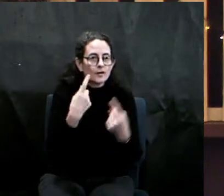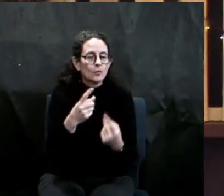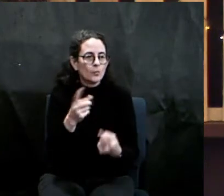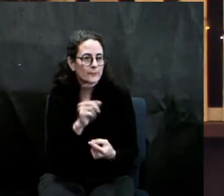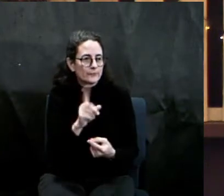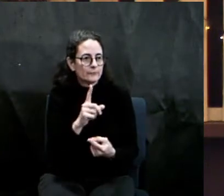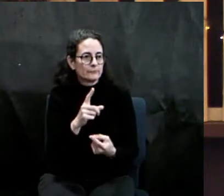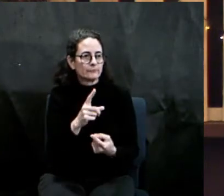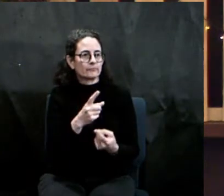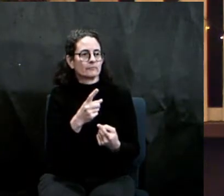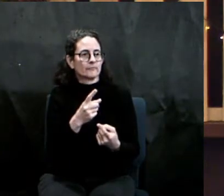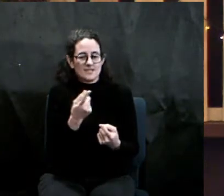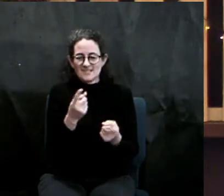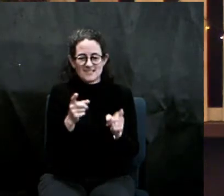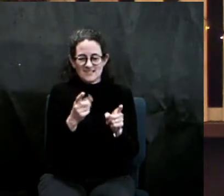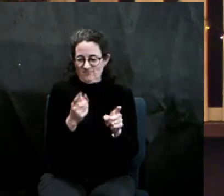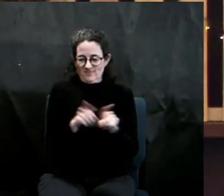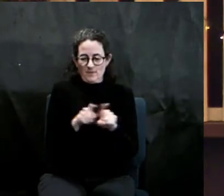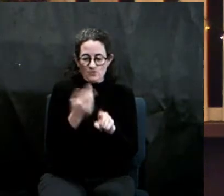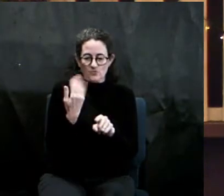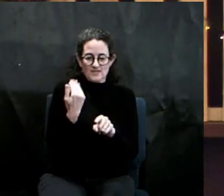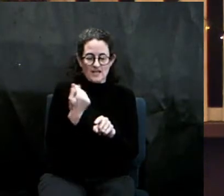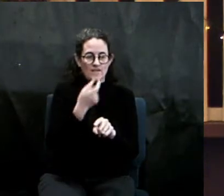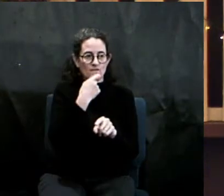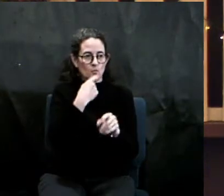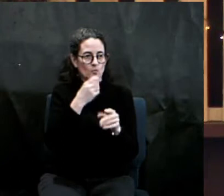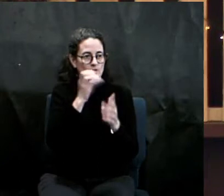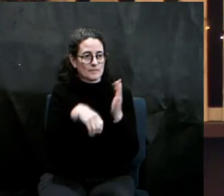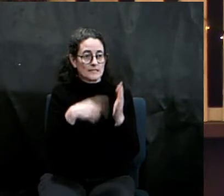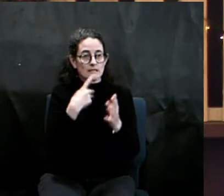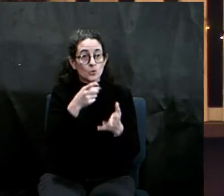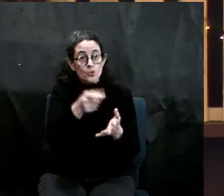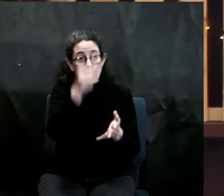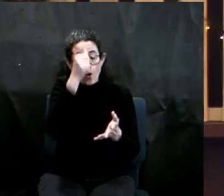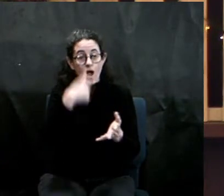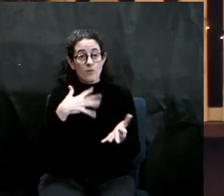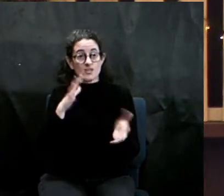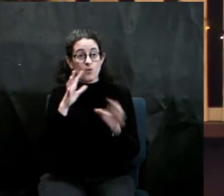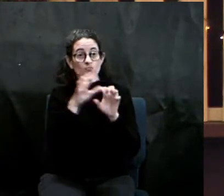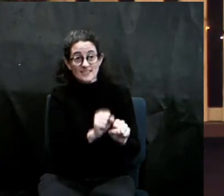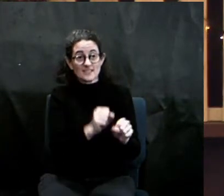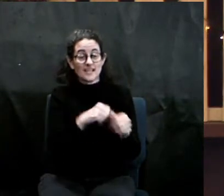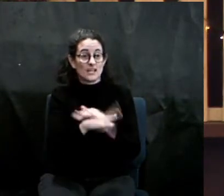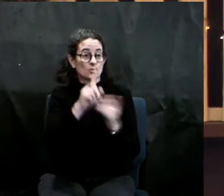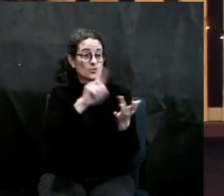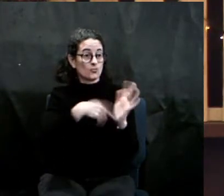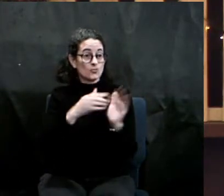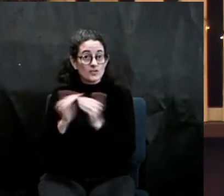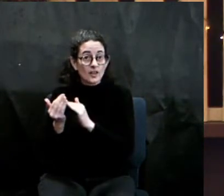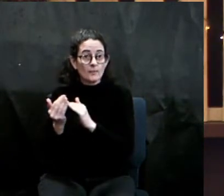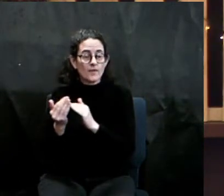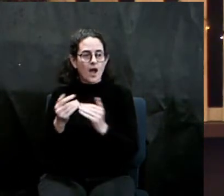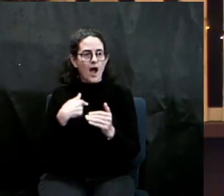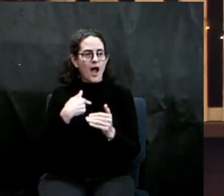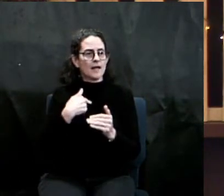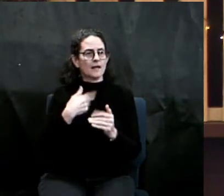seen in the past few chapters of Acts. He tells them about his arrest in Jerusalem and his trials and his appeal to